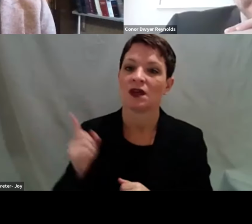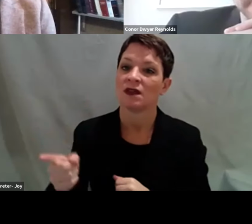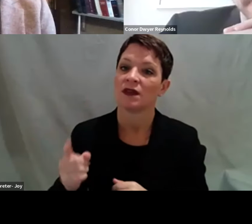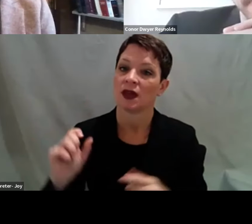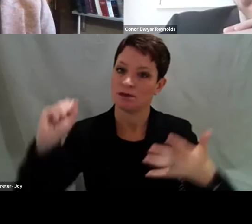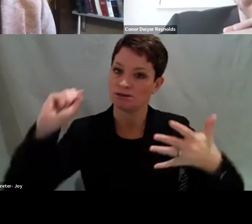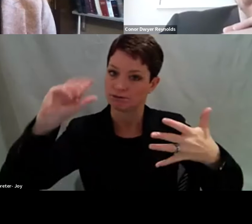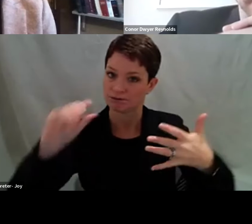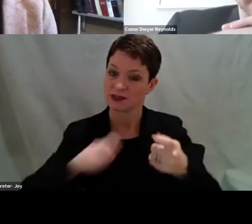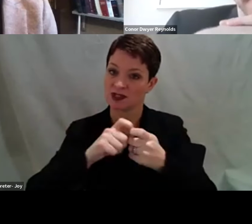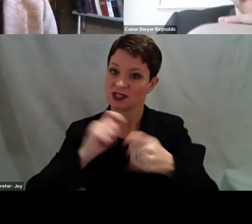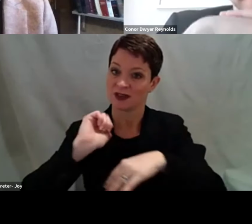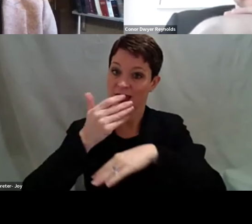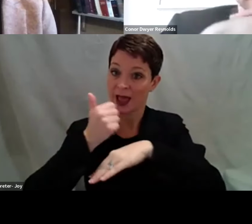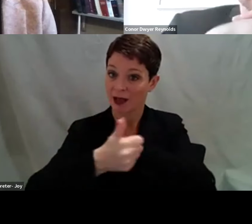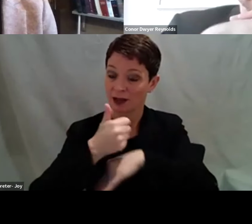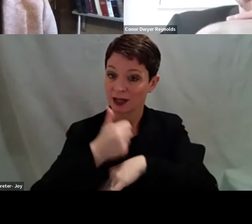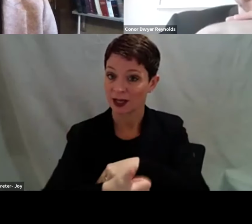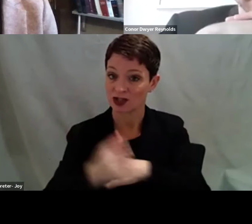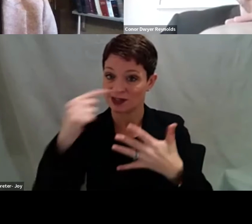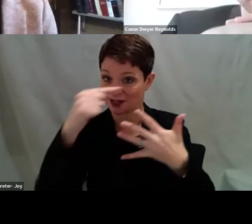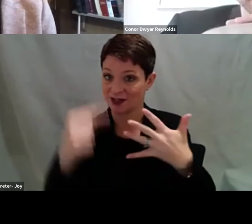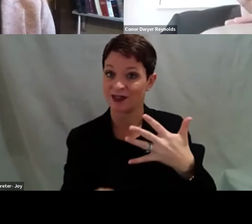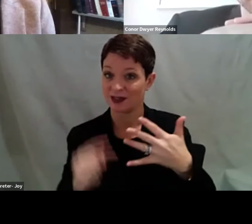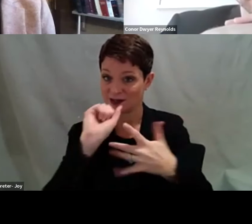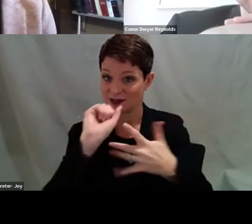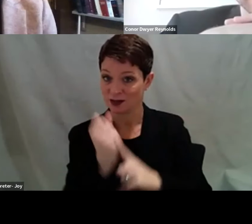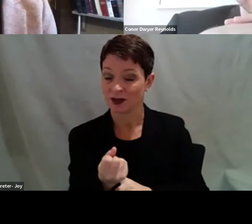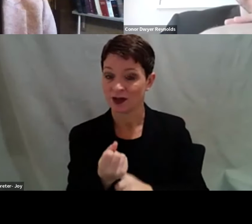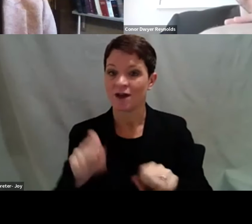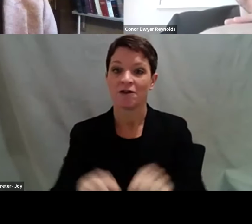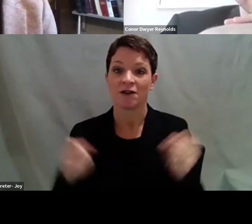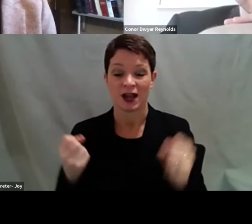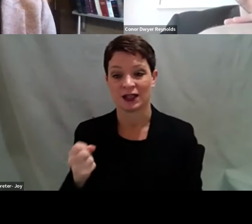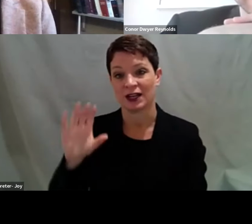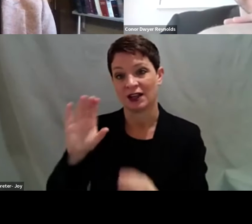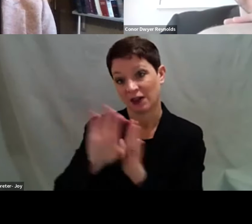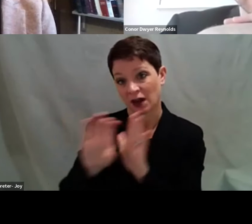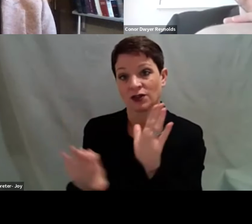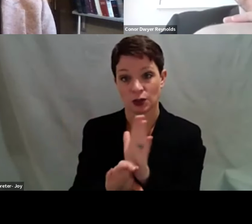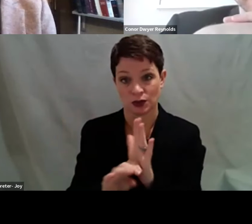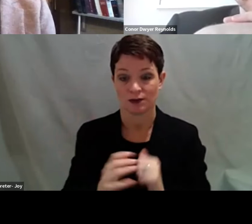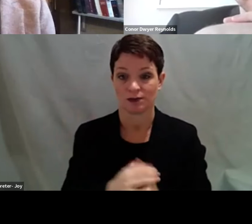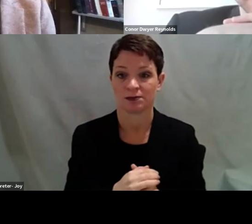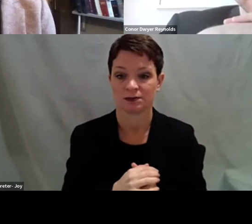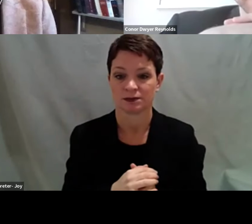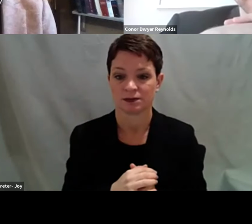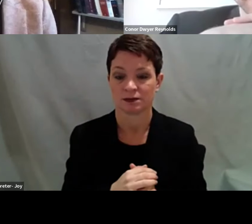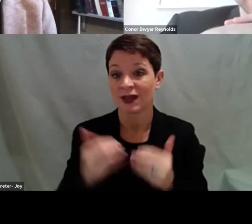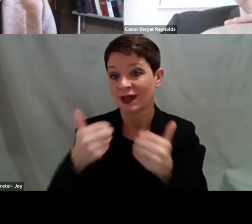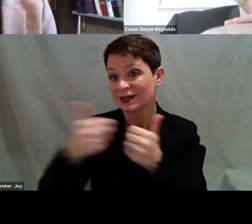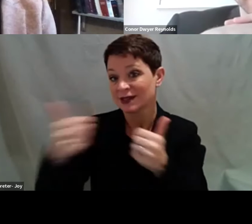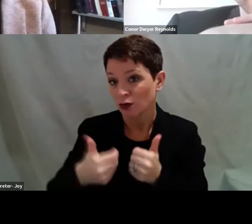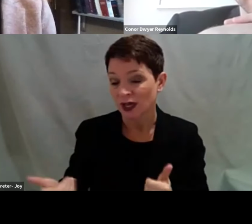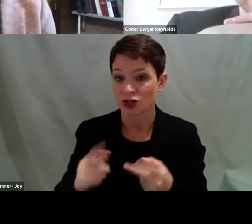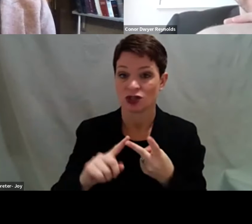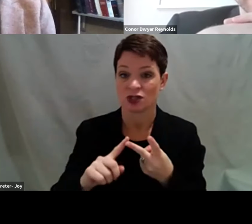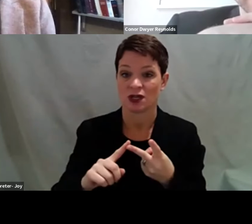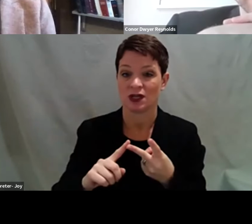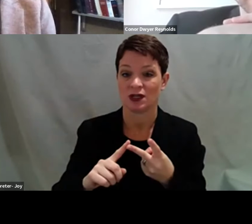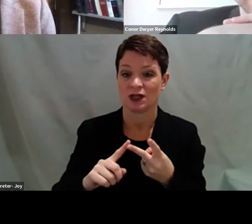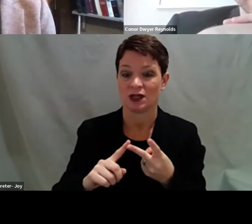allegations that the following conditions violated the Constitution. So segregation, heating